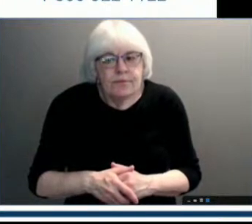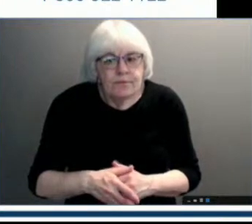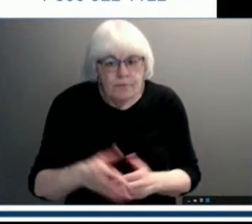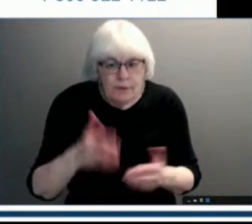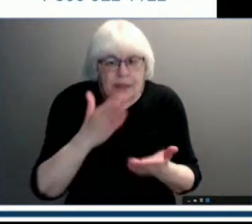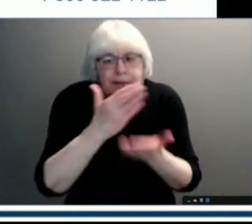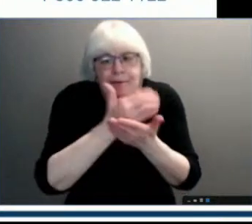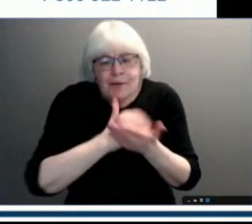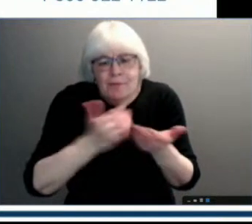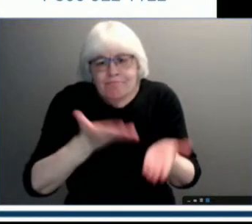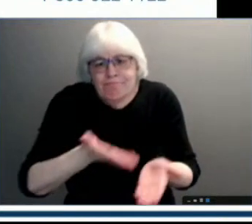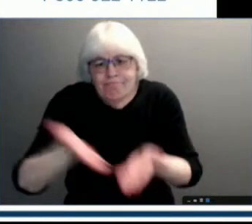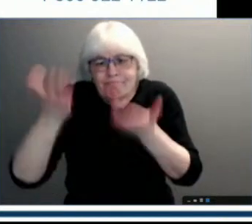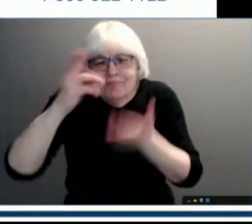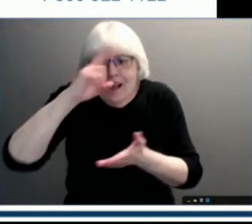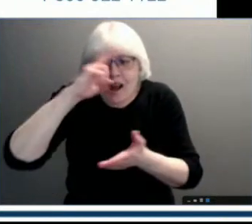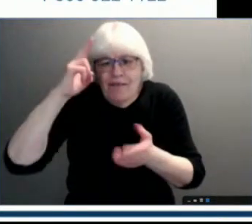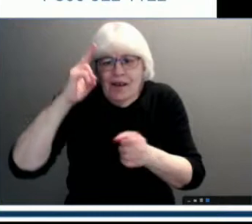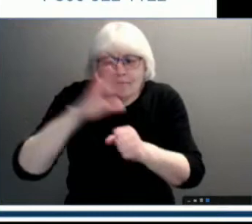certain hospitals?